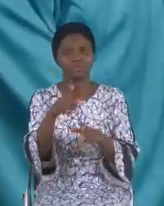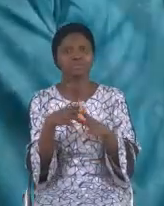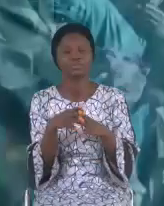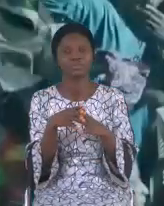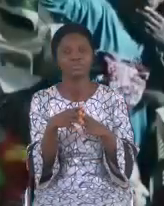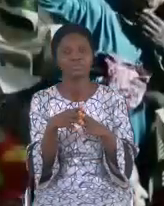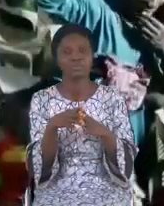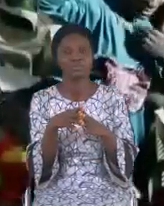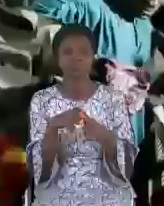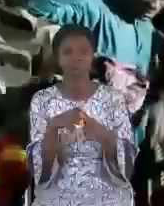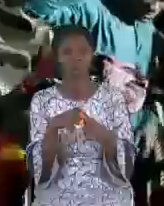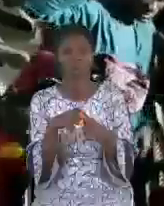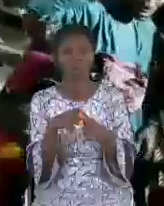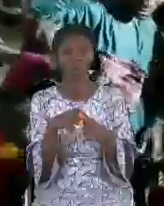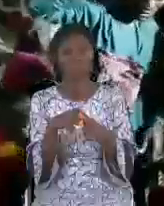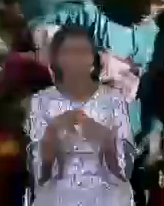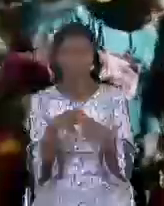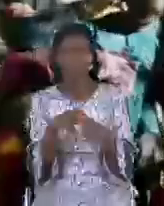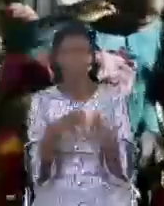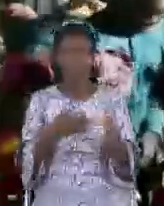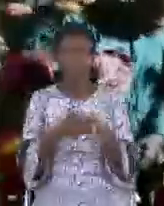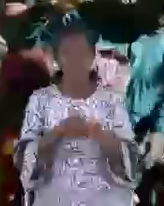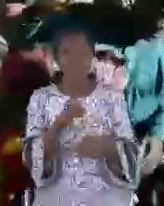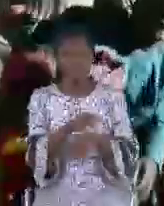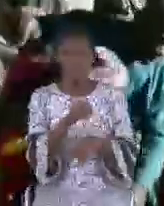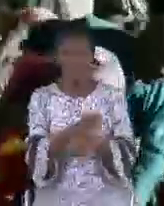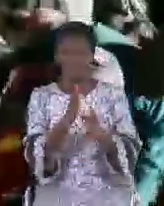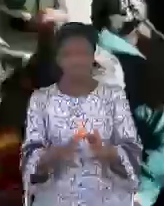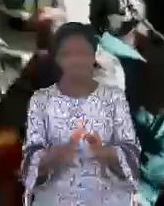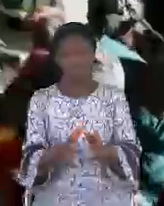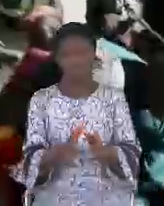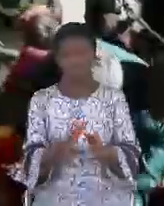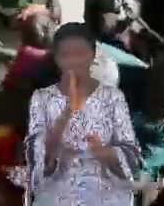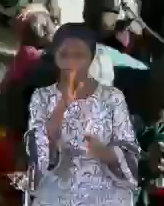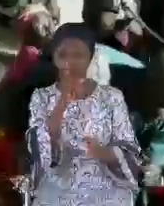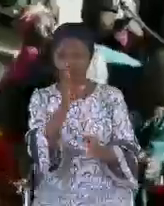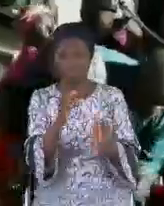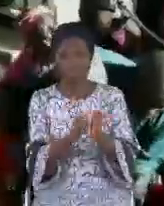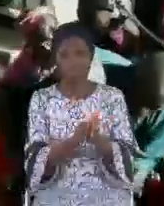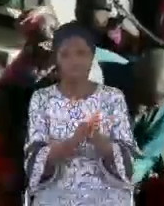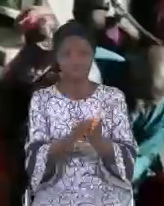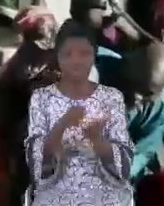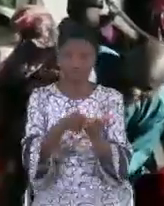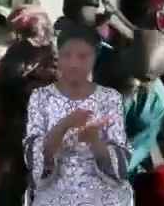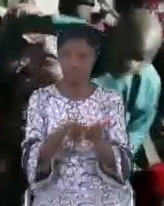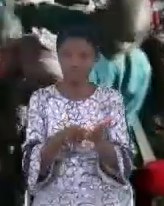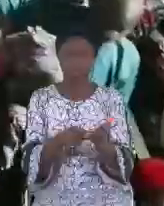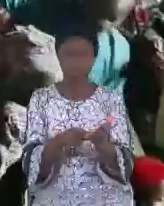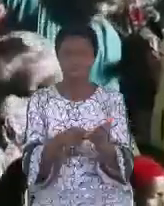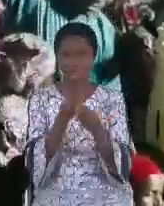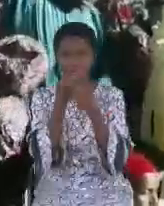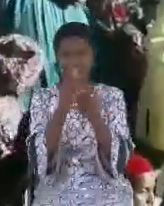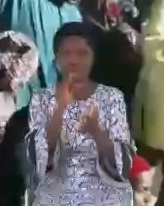Please, counselors, ensure that correct information is given to you. And as they give you the information,